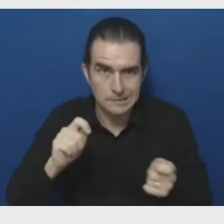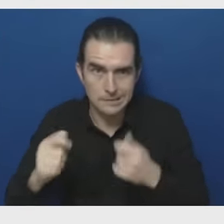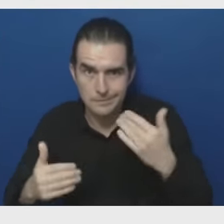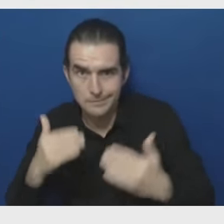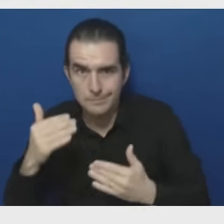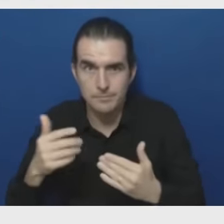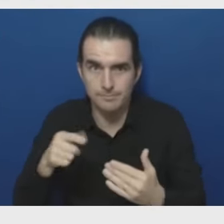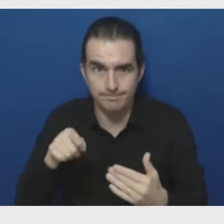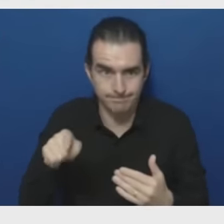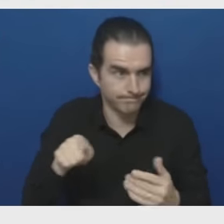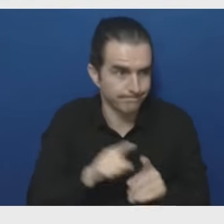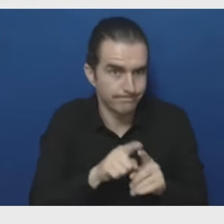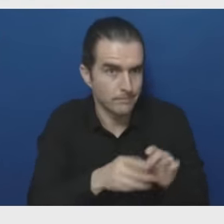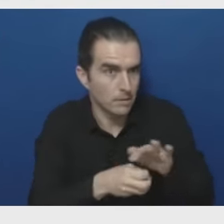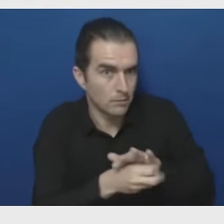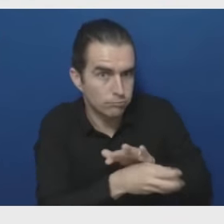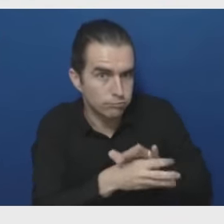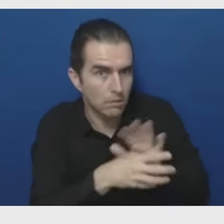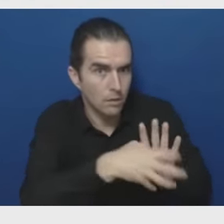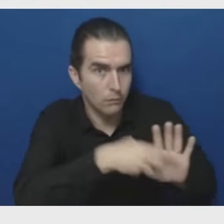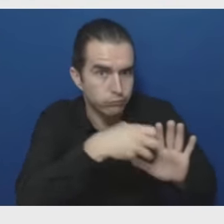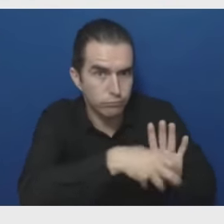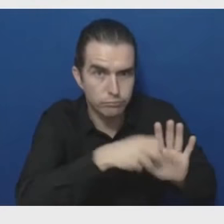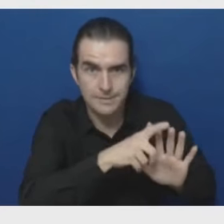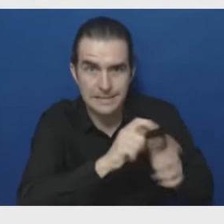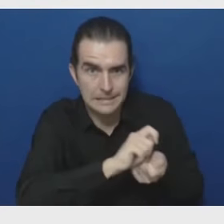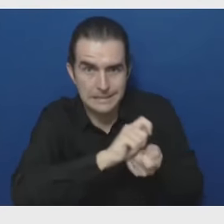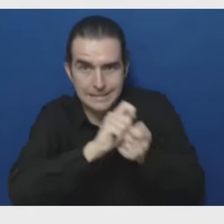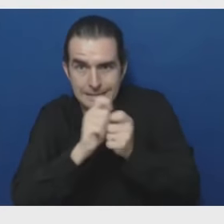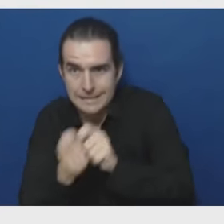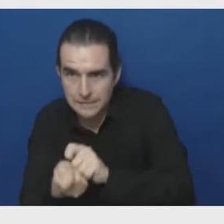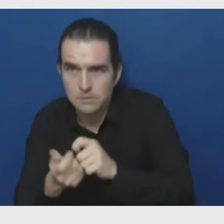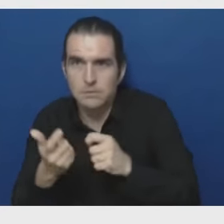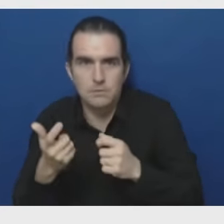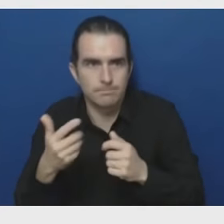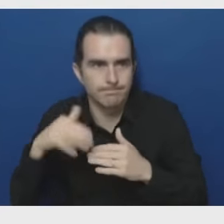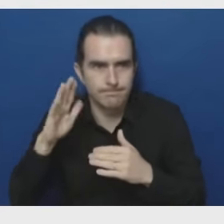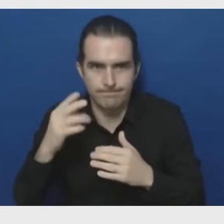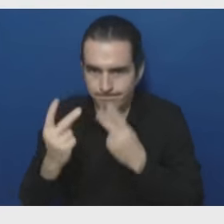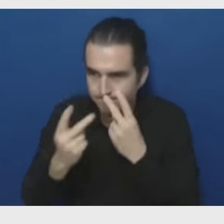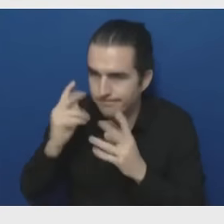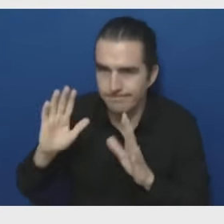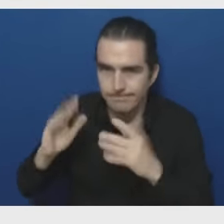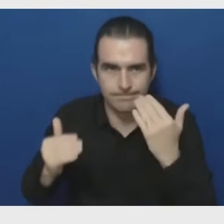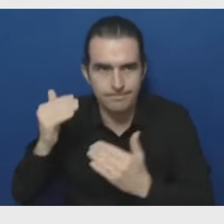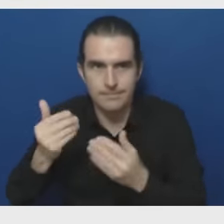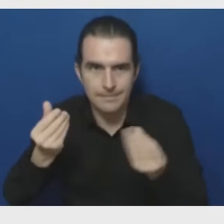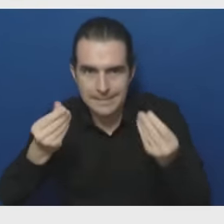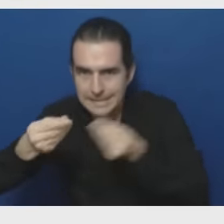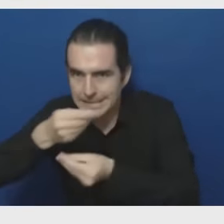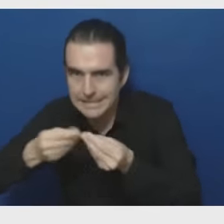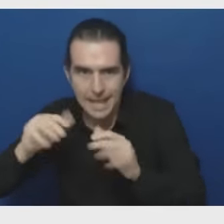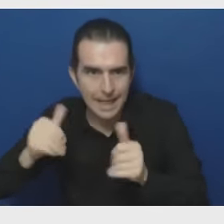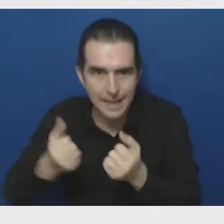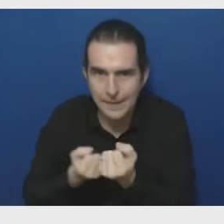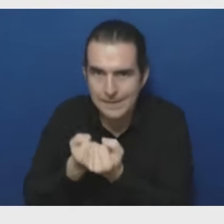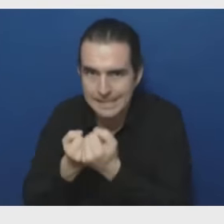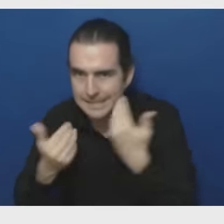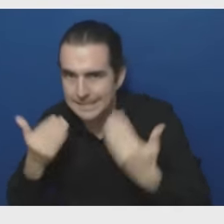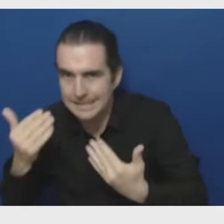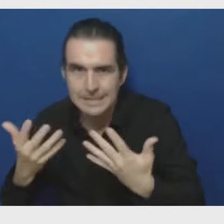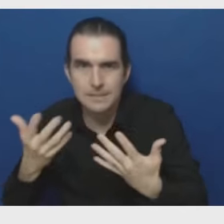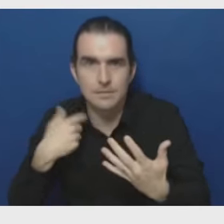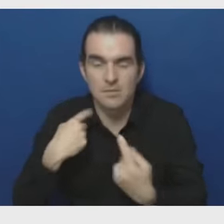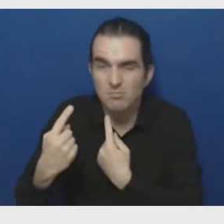needs to be financing that is accessible. So some countries, the investment in our here and now for the future is